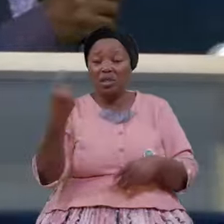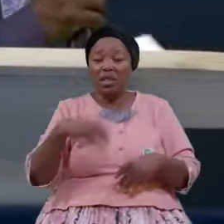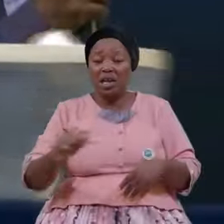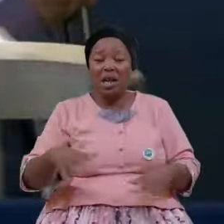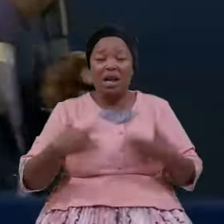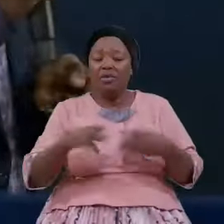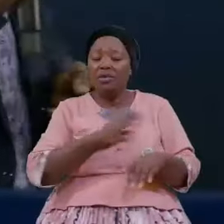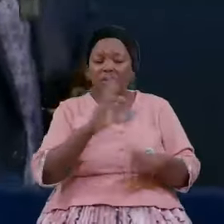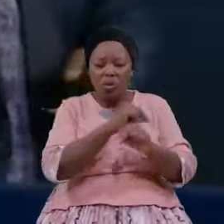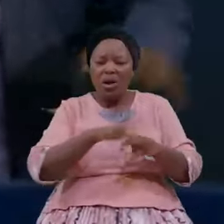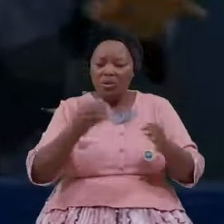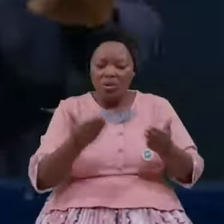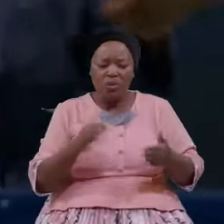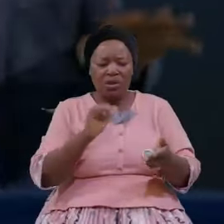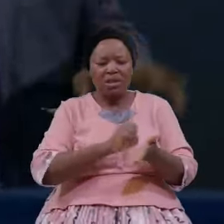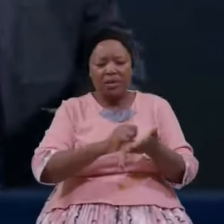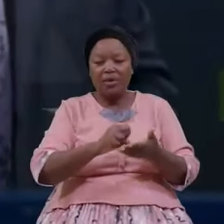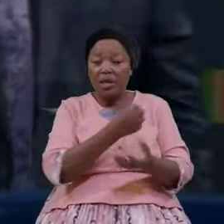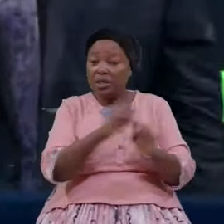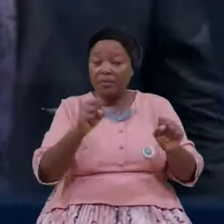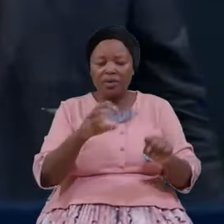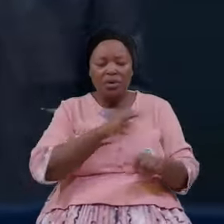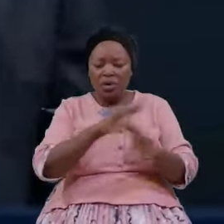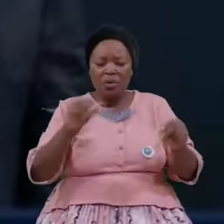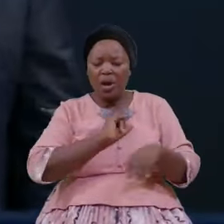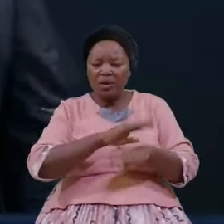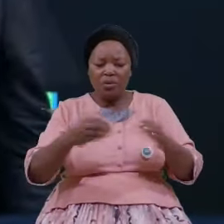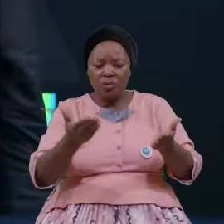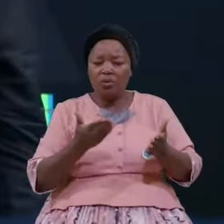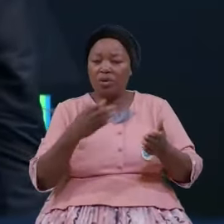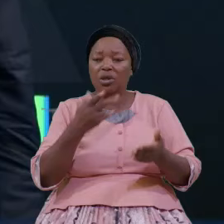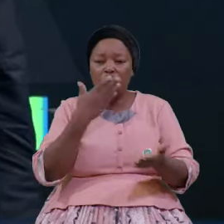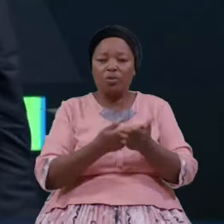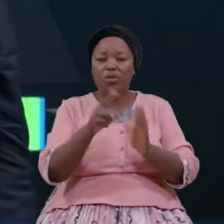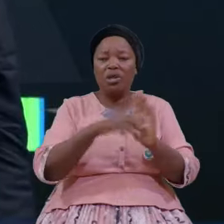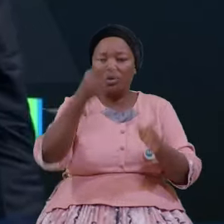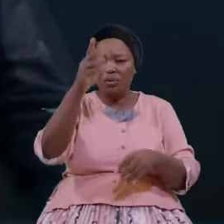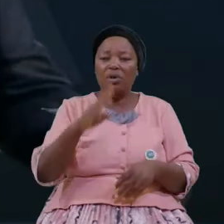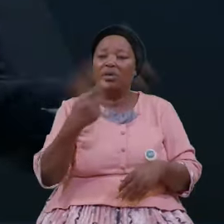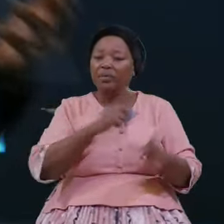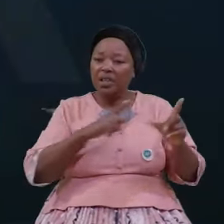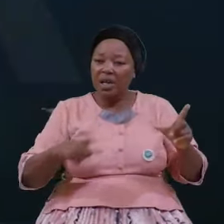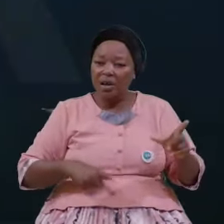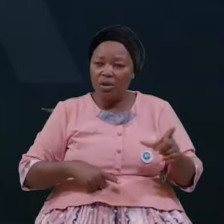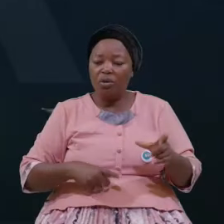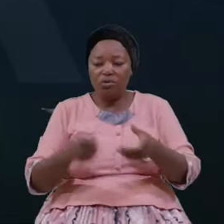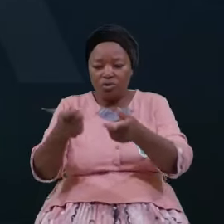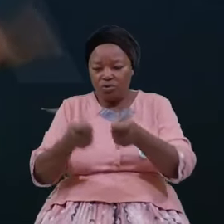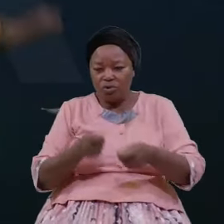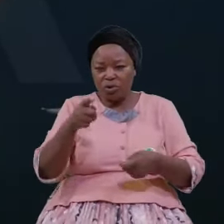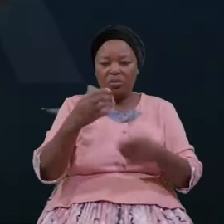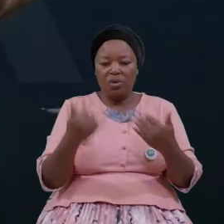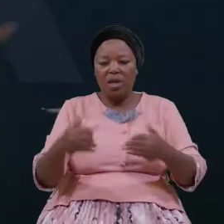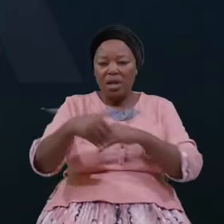salvation. No, he doesn't want the goodness of God. The Lord draws you tonight. You will